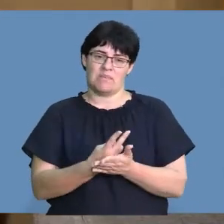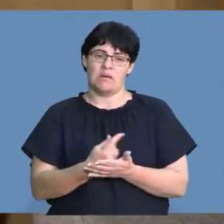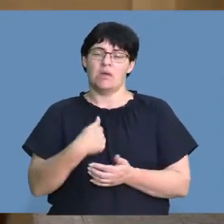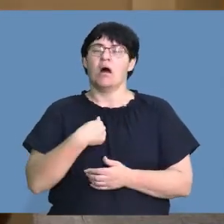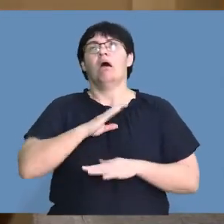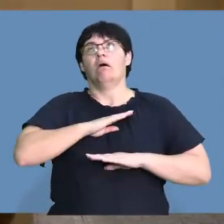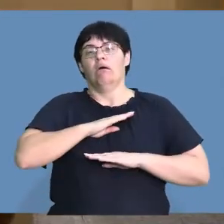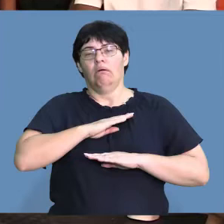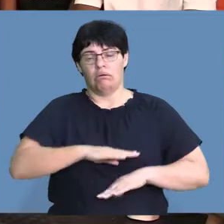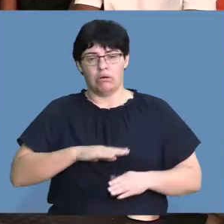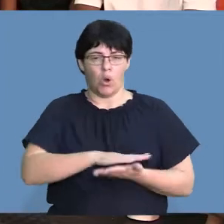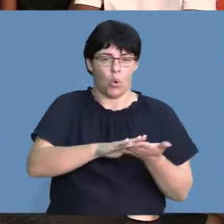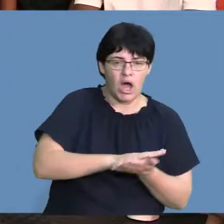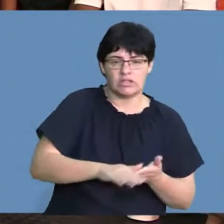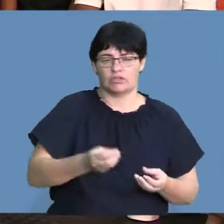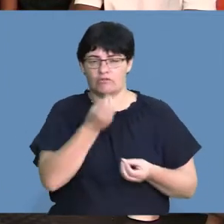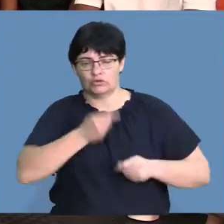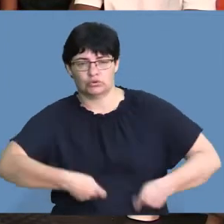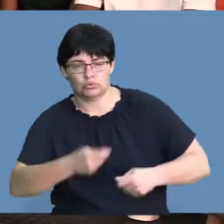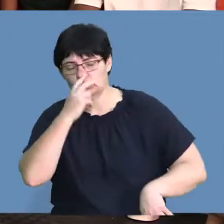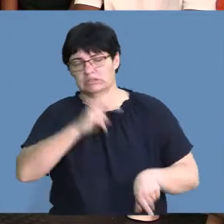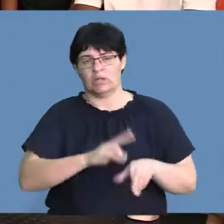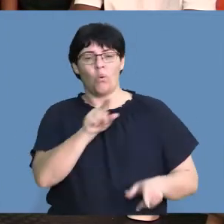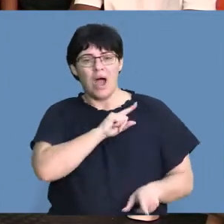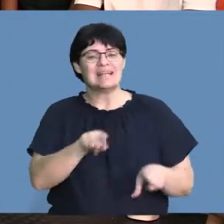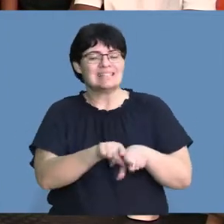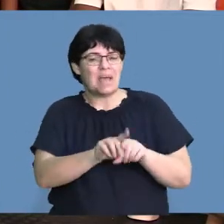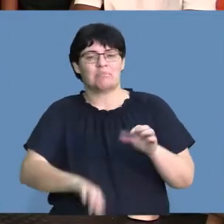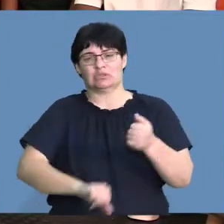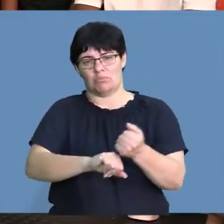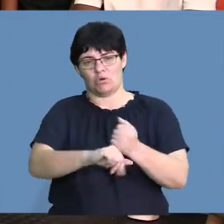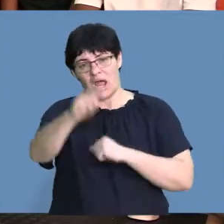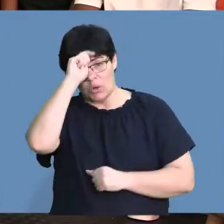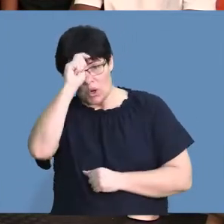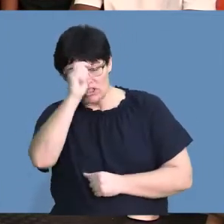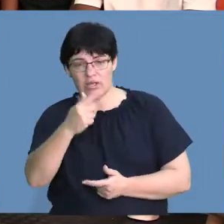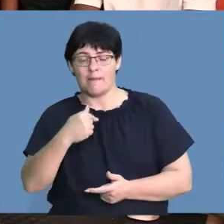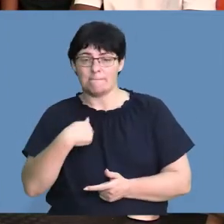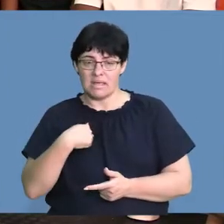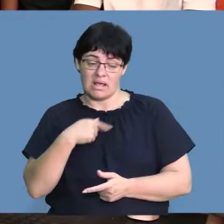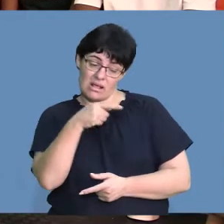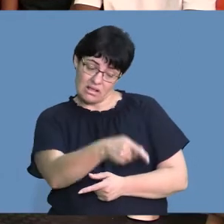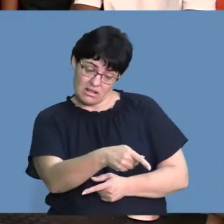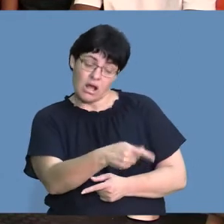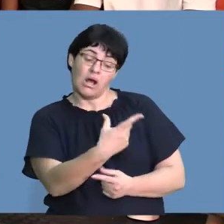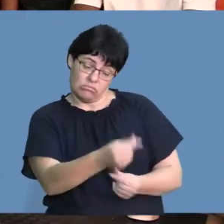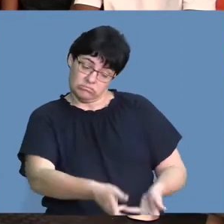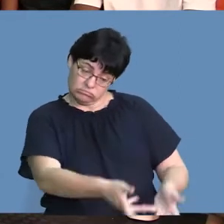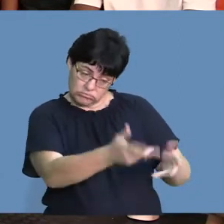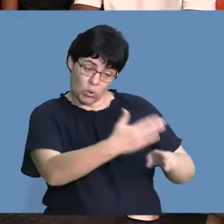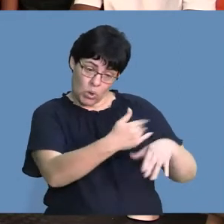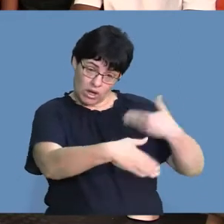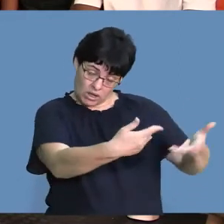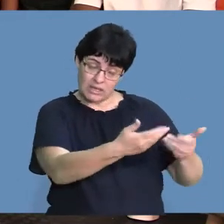I was very grateful for that. That comes as a form of support as well, acknowledging that if you have piled your child with a